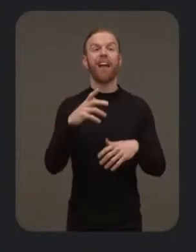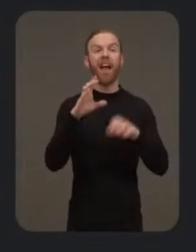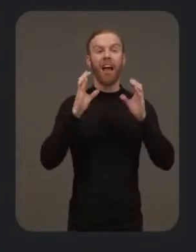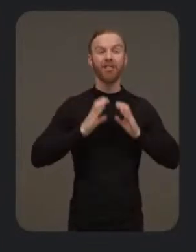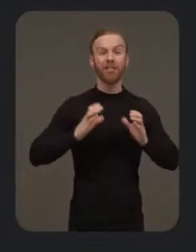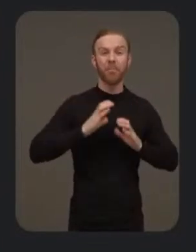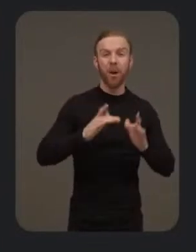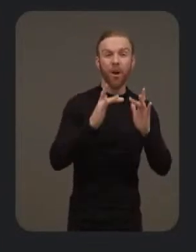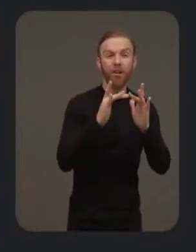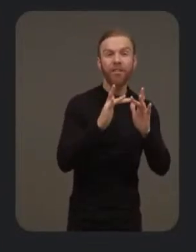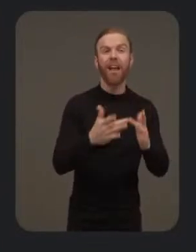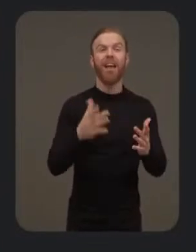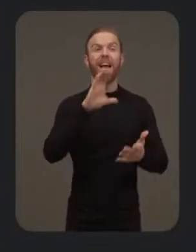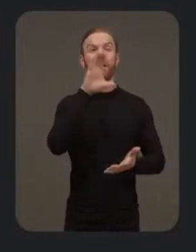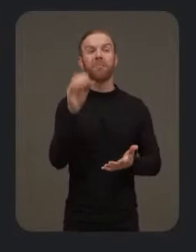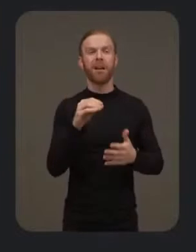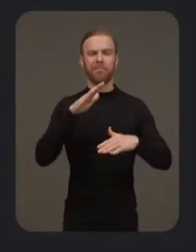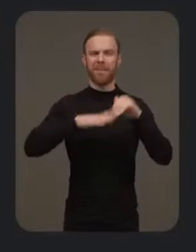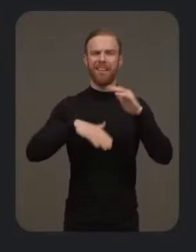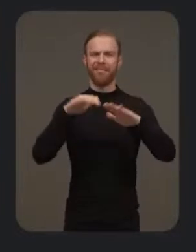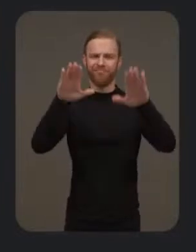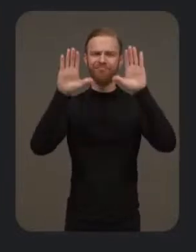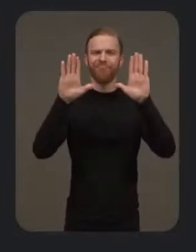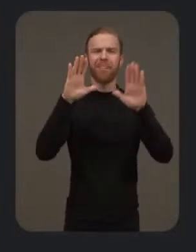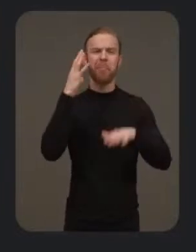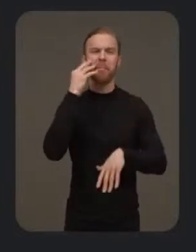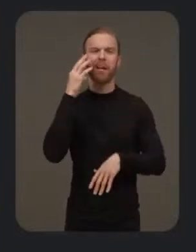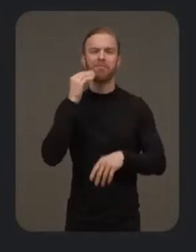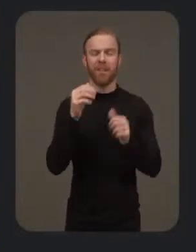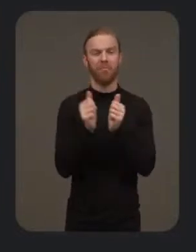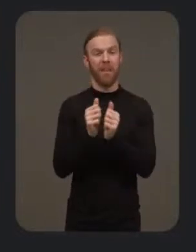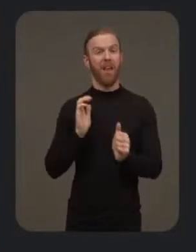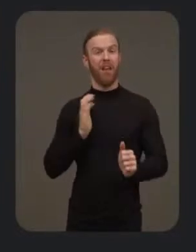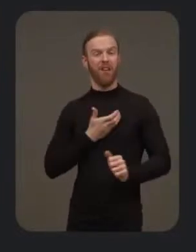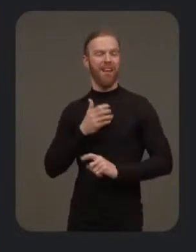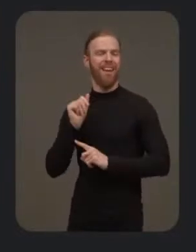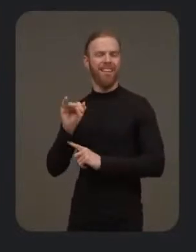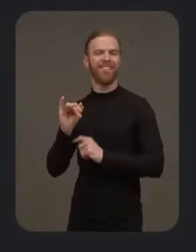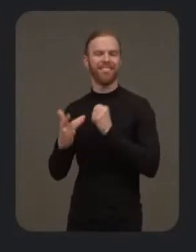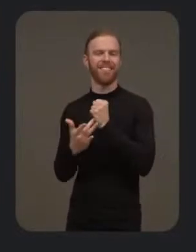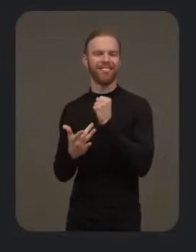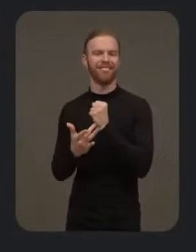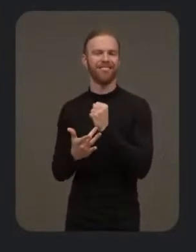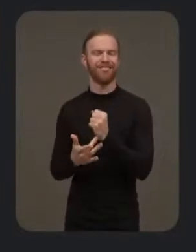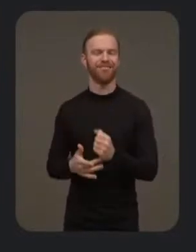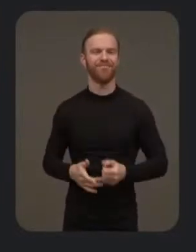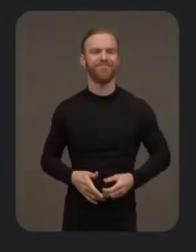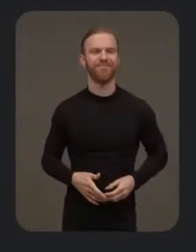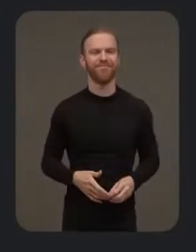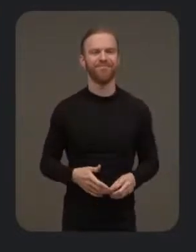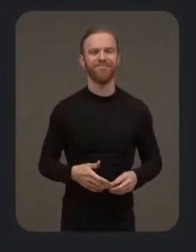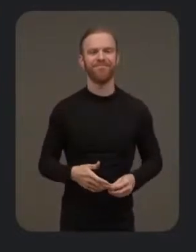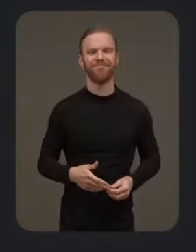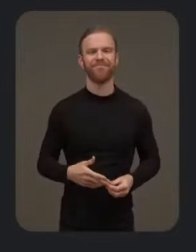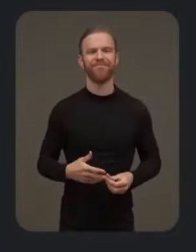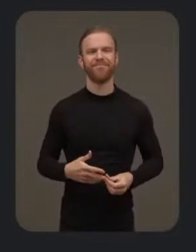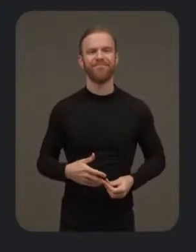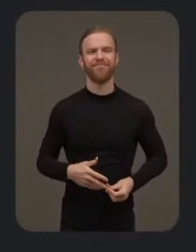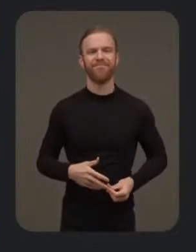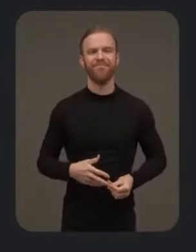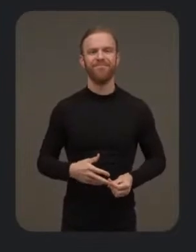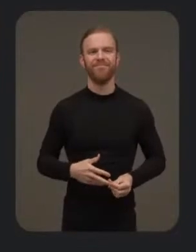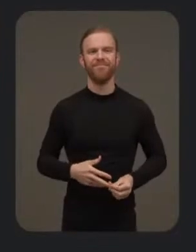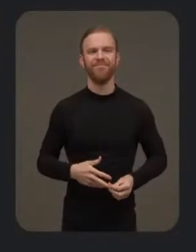consumer internet companies, and many more, to build remarkable experiences with our AI